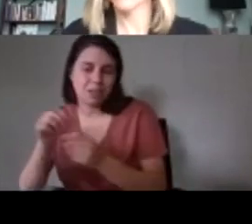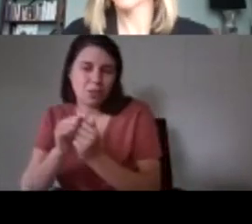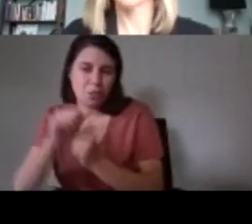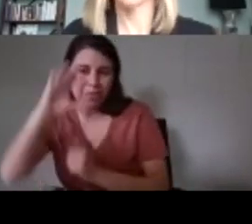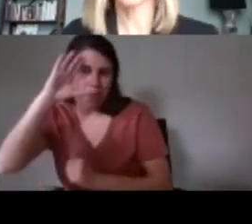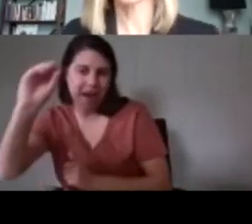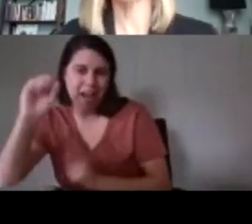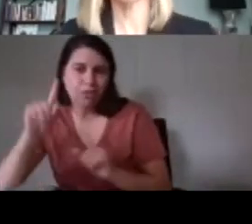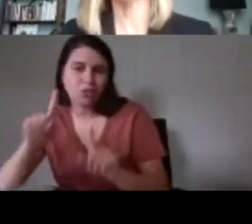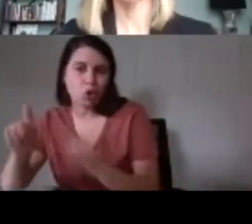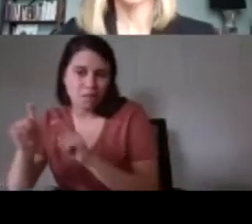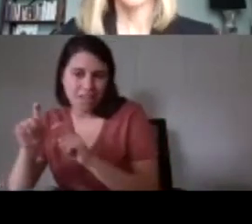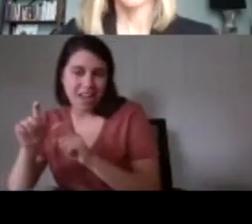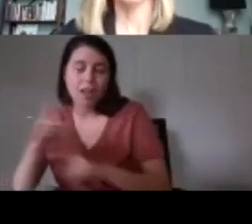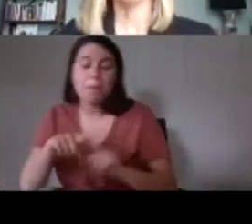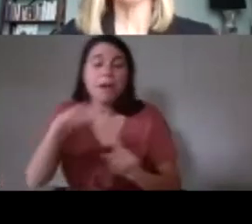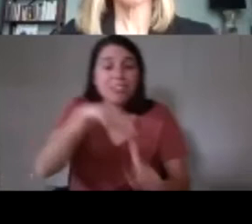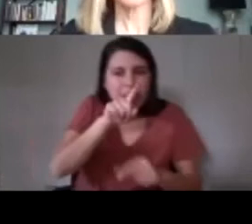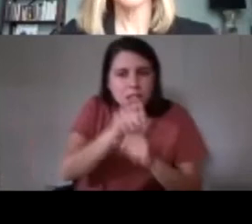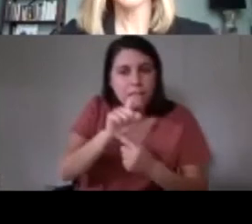was actually a face-to-face